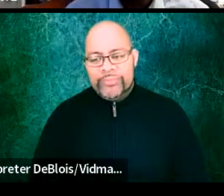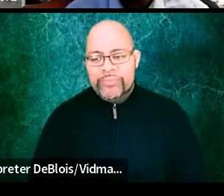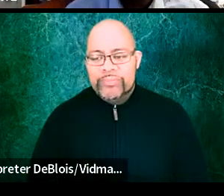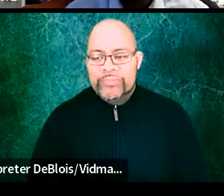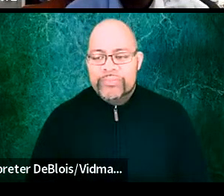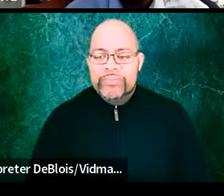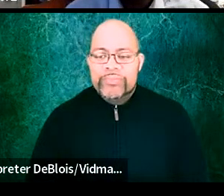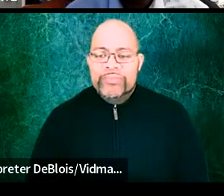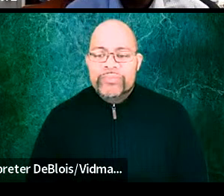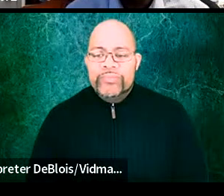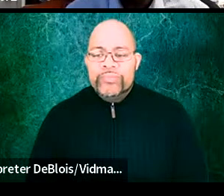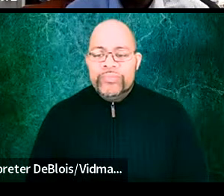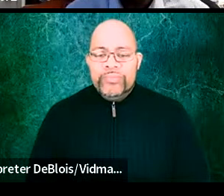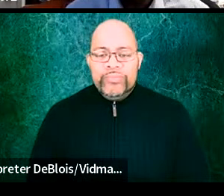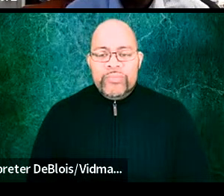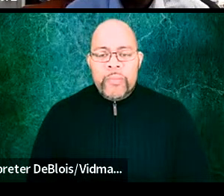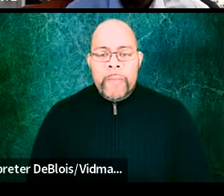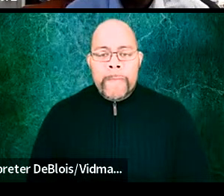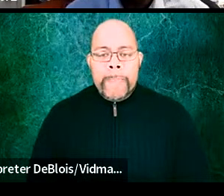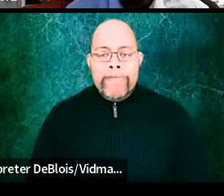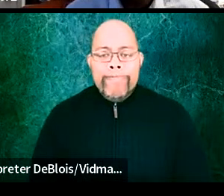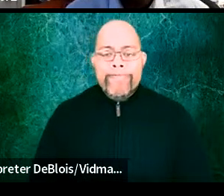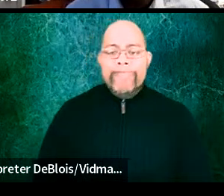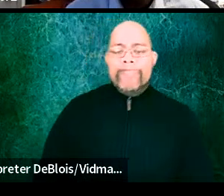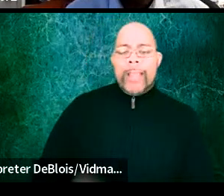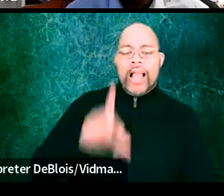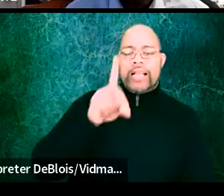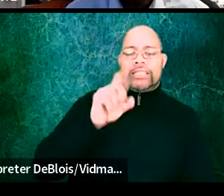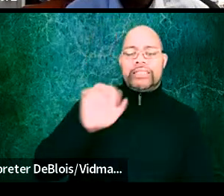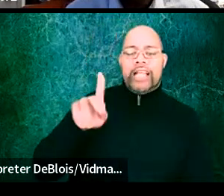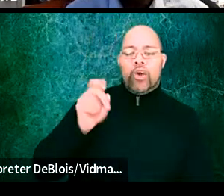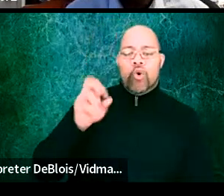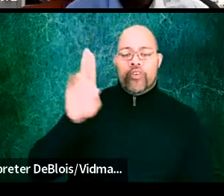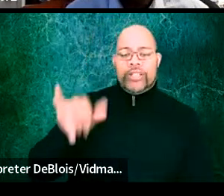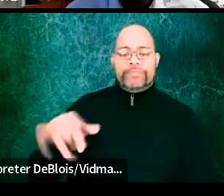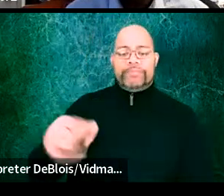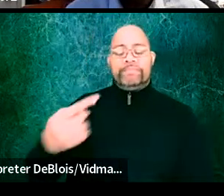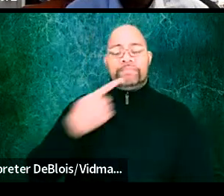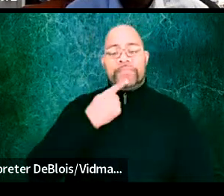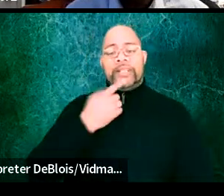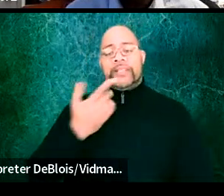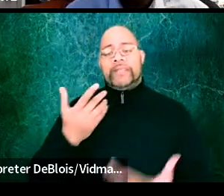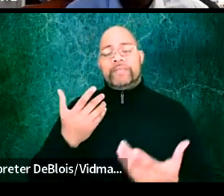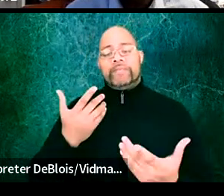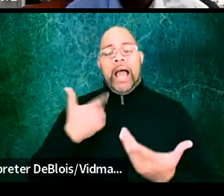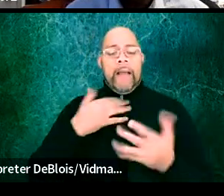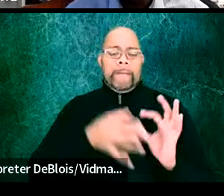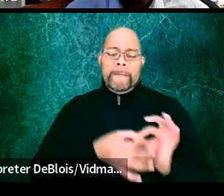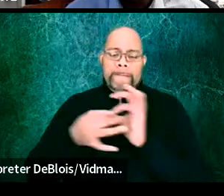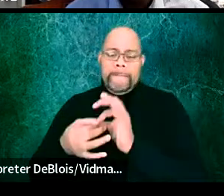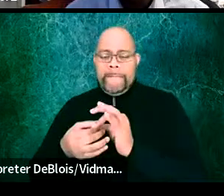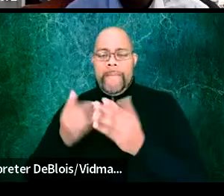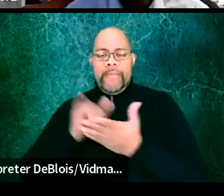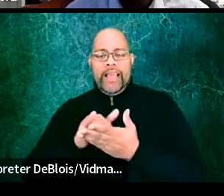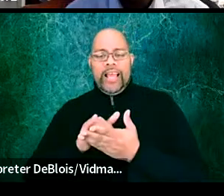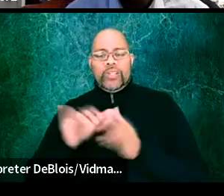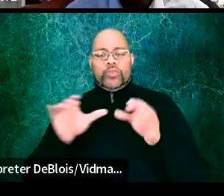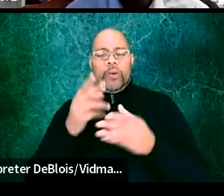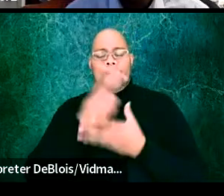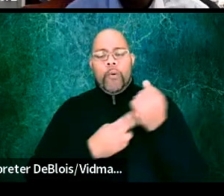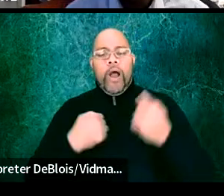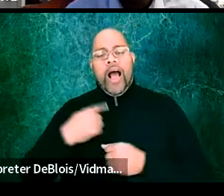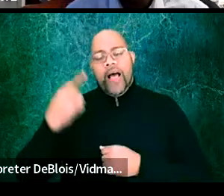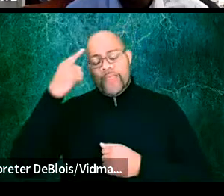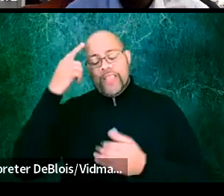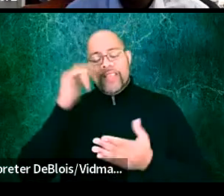I might piggyback and sort of do both. I